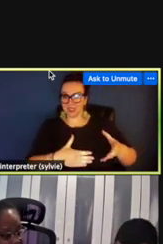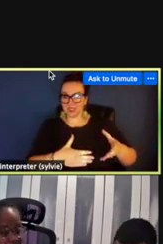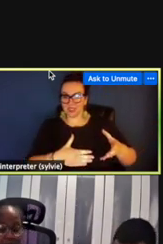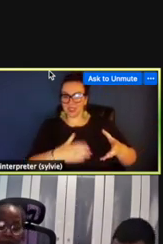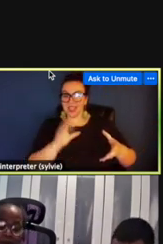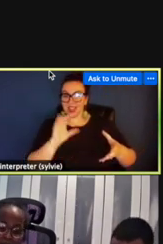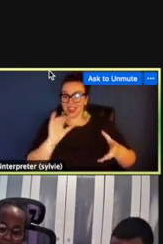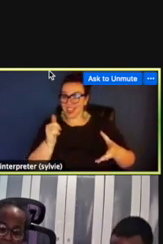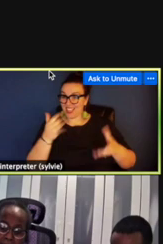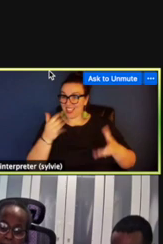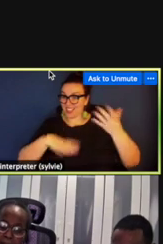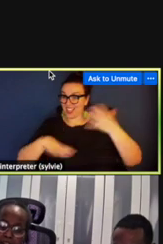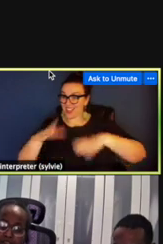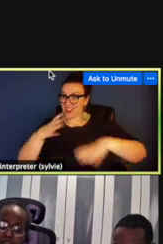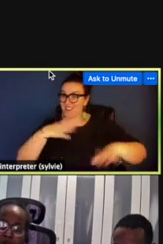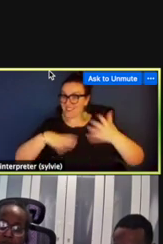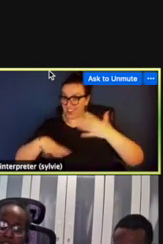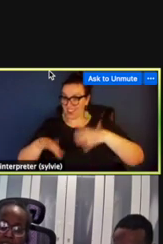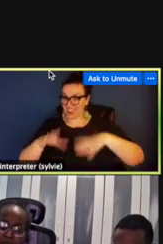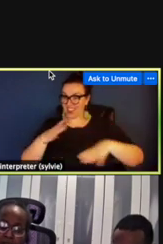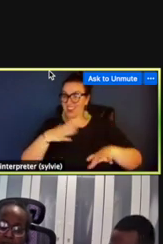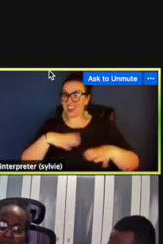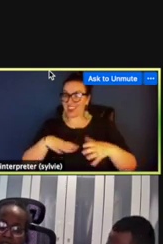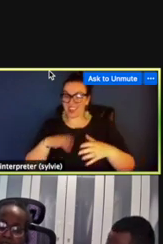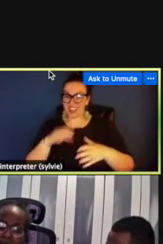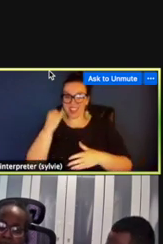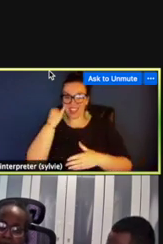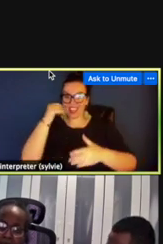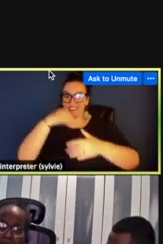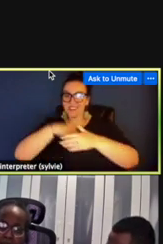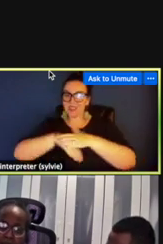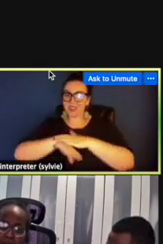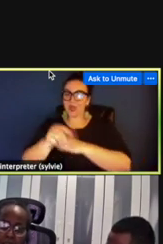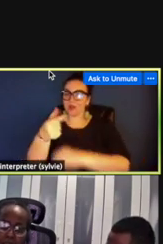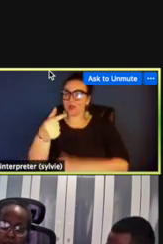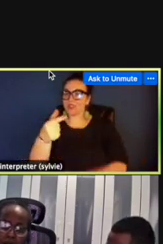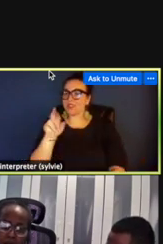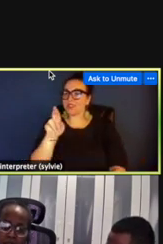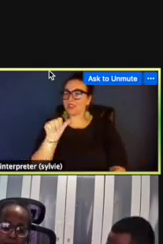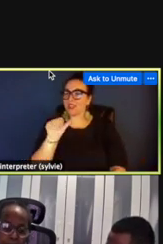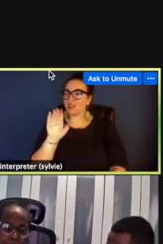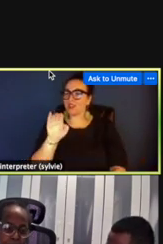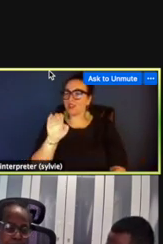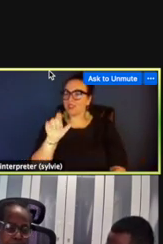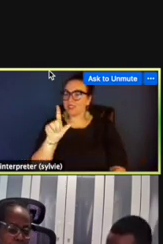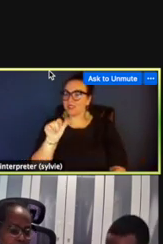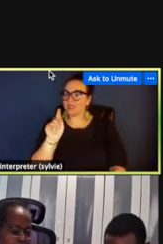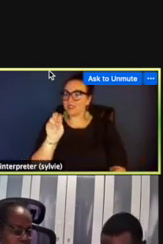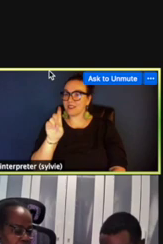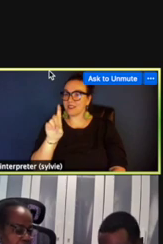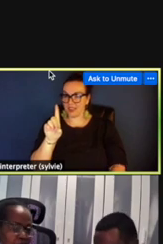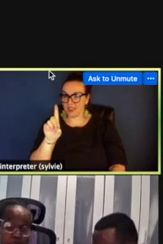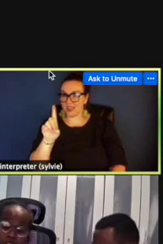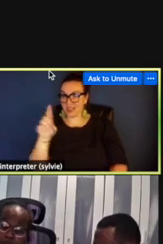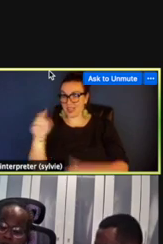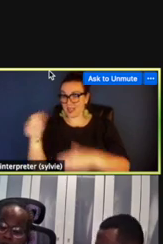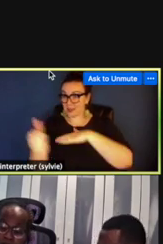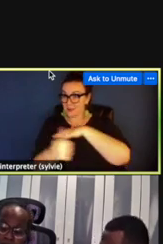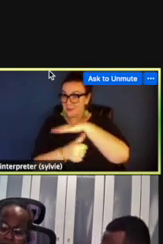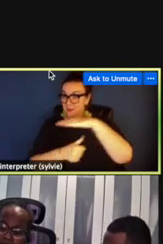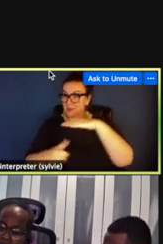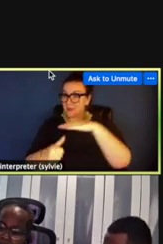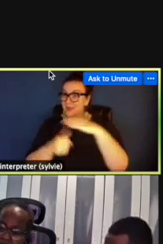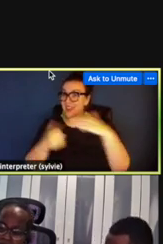That's the outfit. Right. But if you go inside Graceland, in the basement, they had all